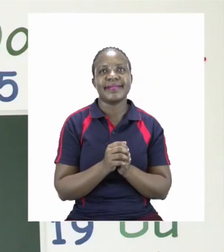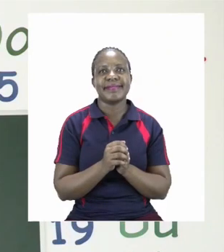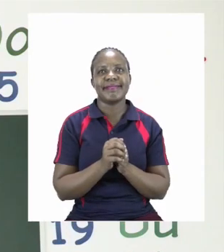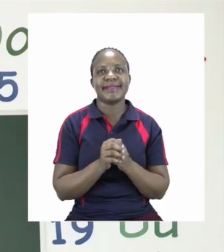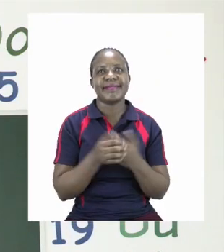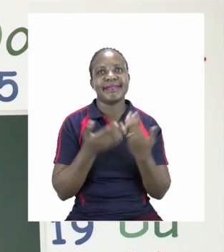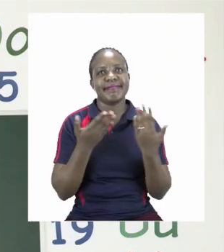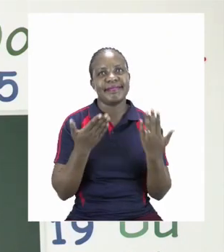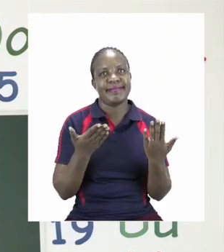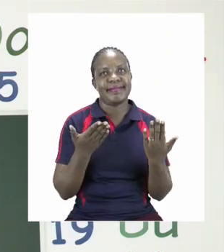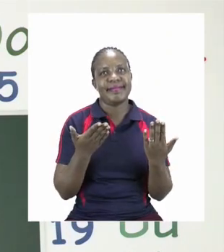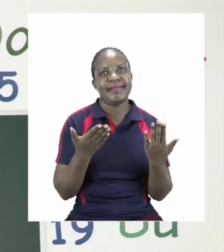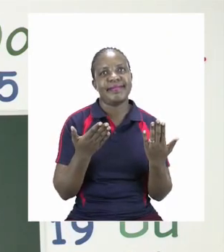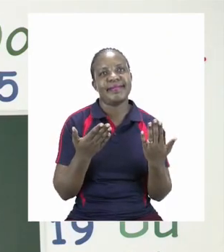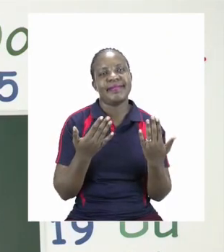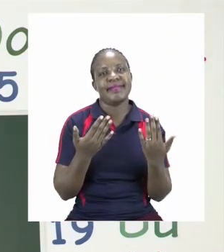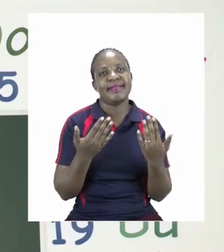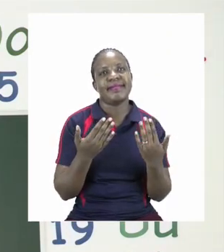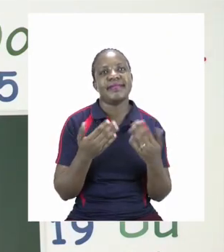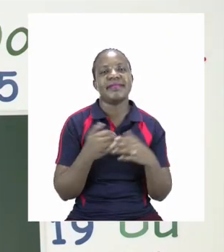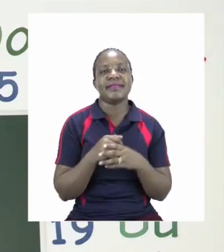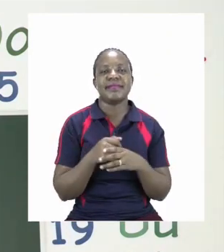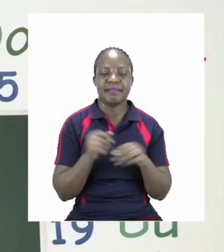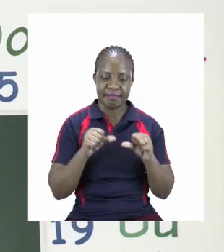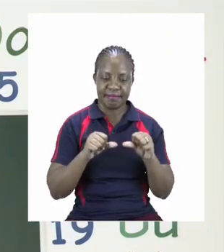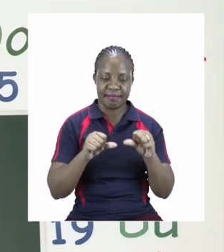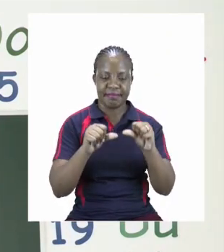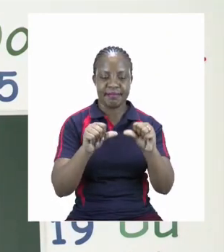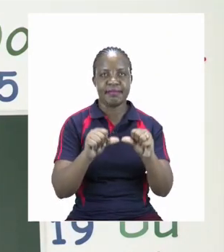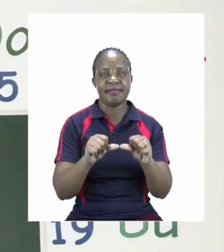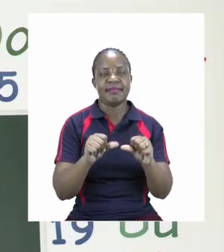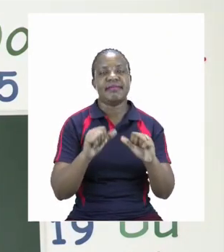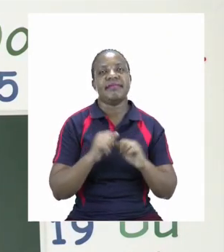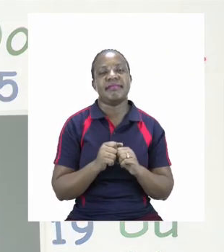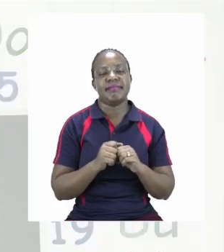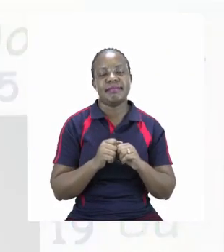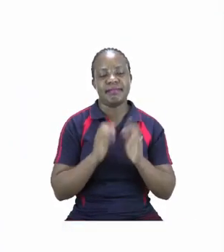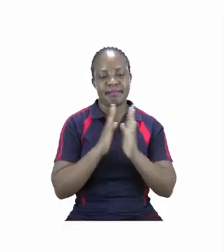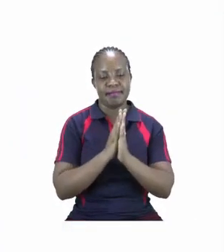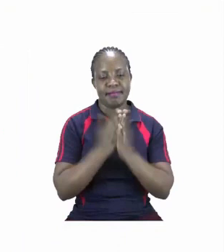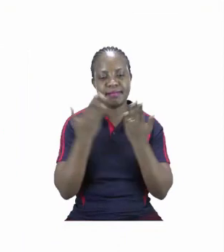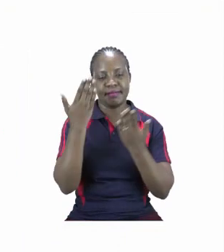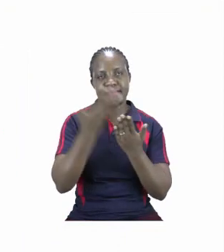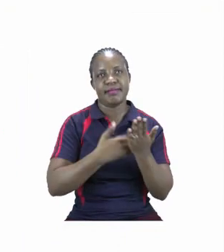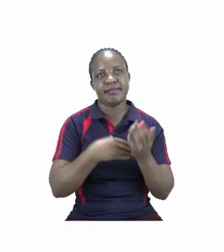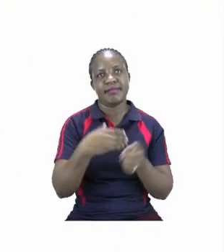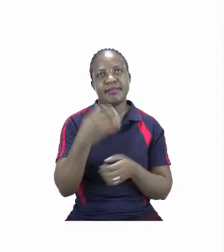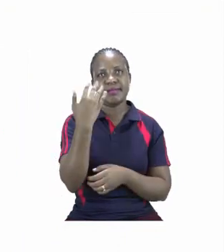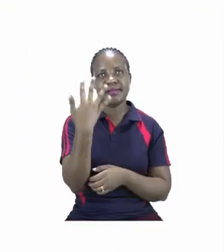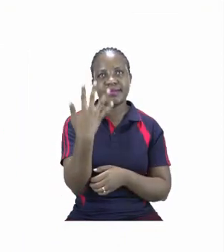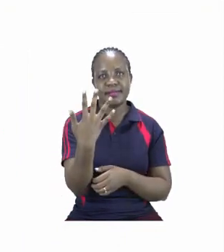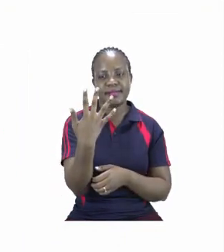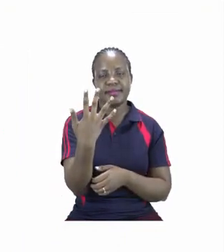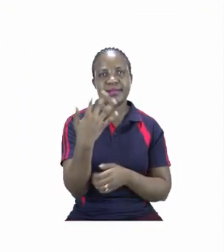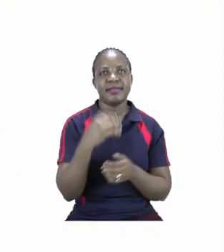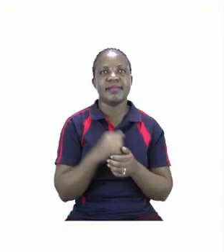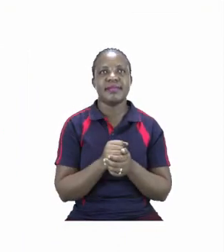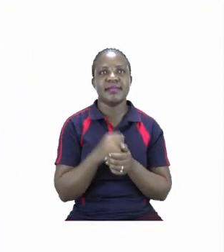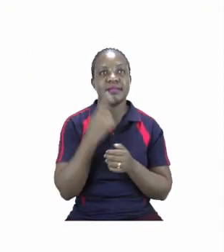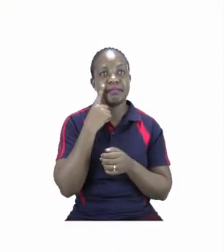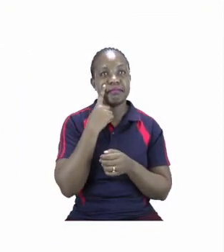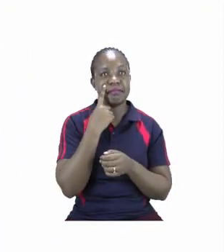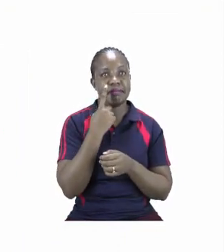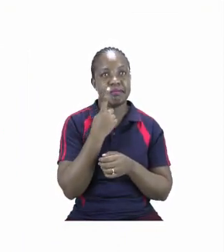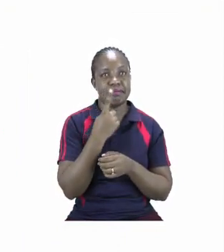For our next exercise, let's turn to page 5. On page 5, you can see